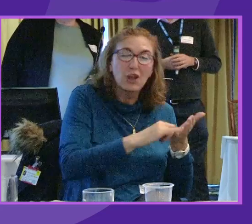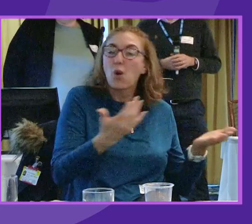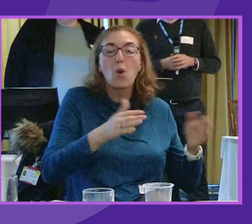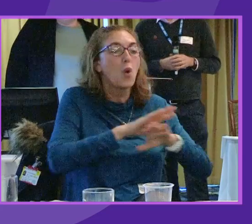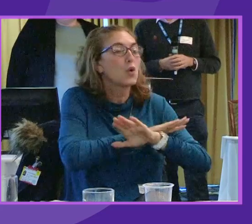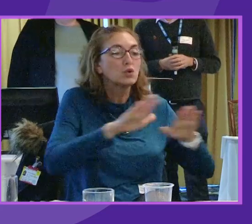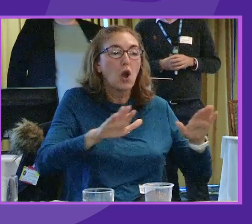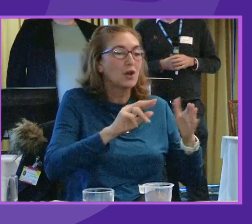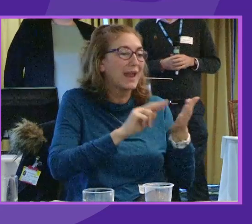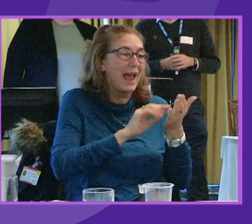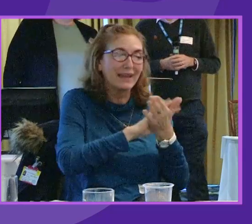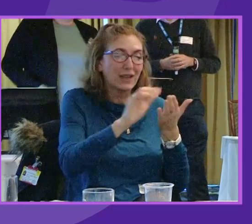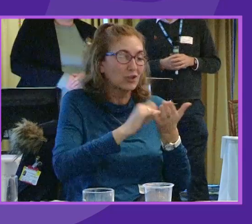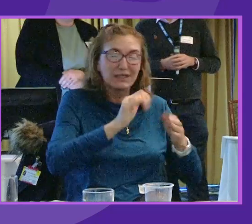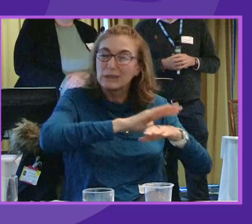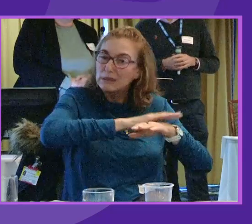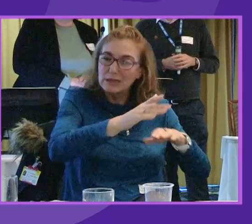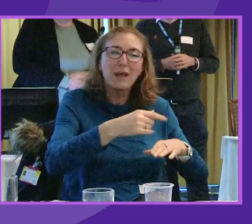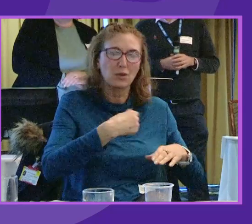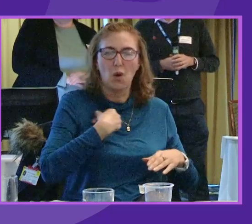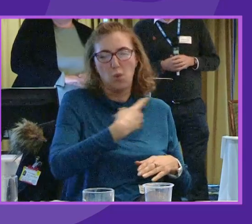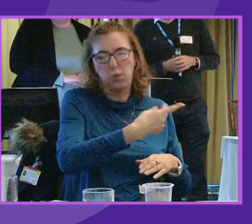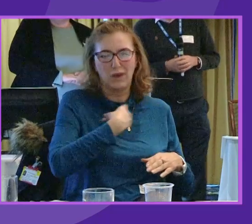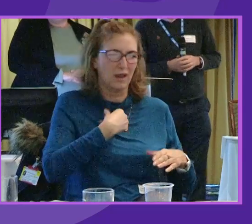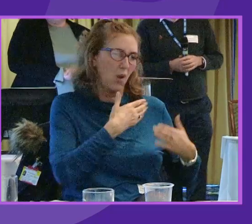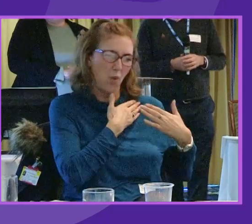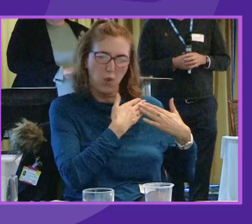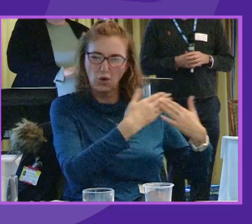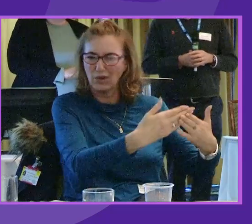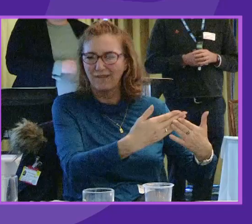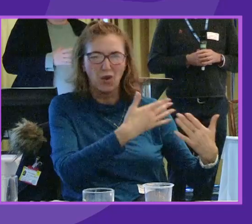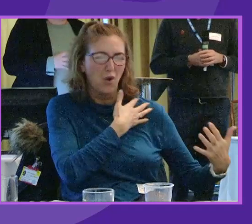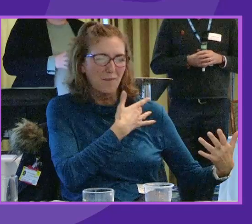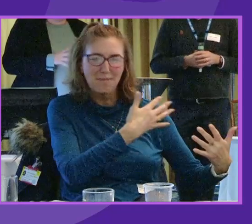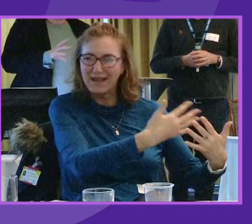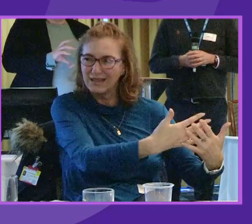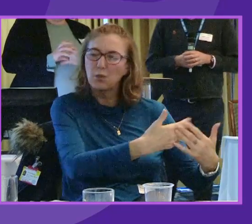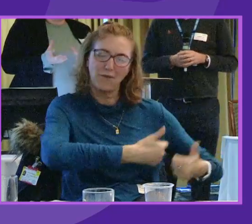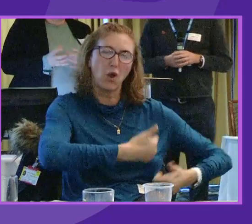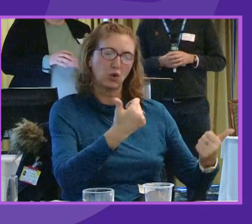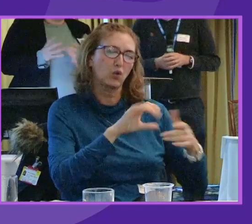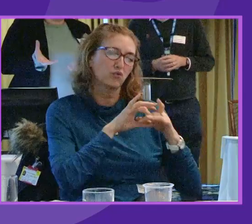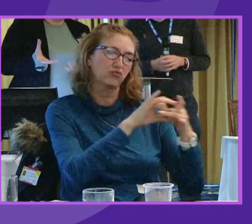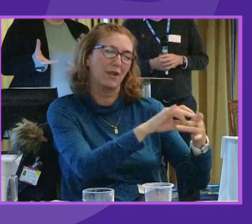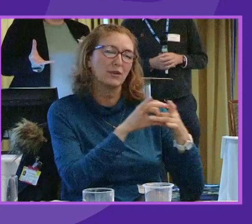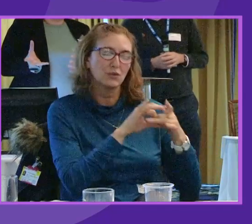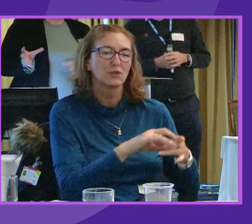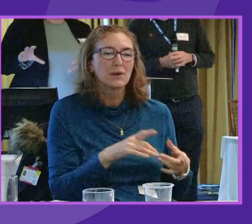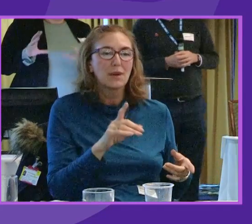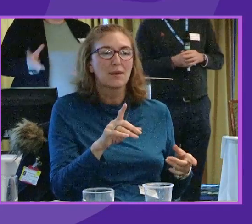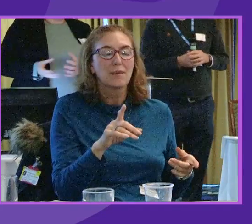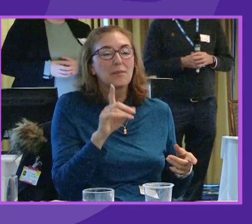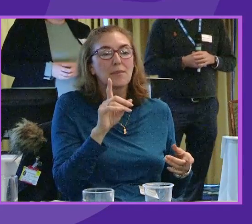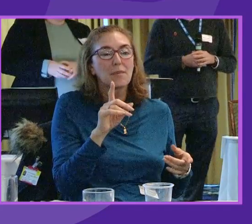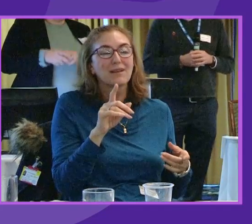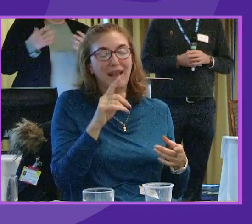stuff doesn't really massively come into play for a lot of the work that we do together. We've got a long history of working collaboratively with the Trust. But